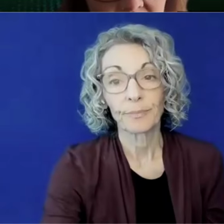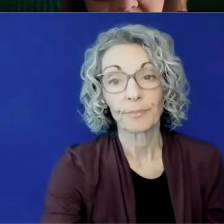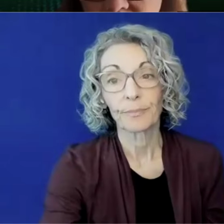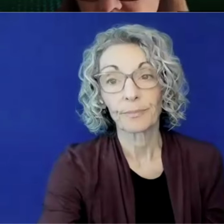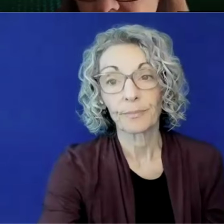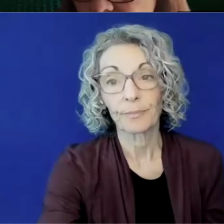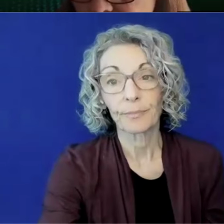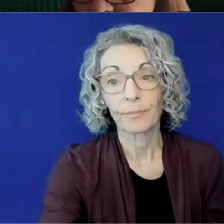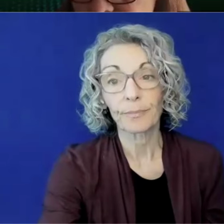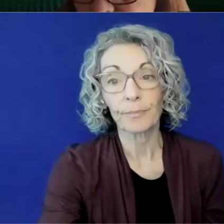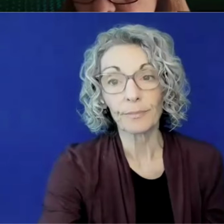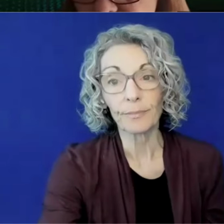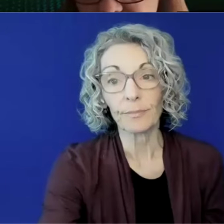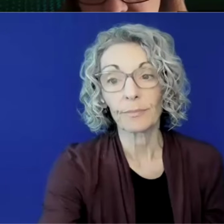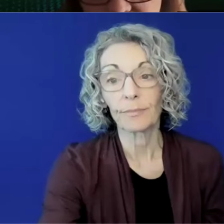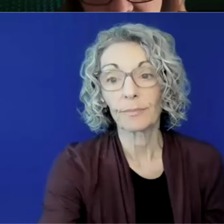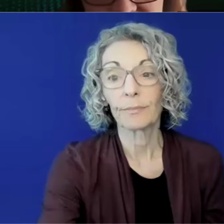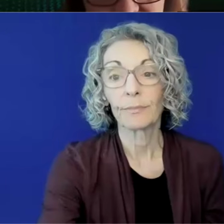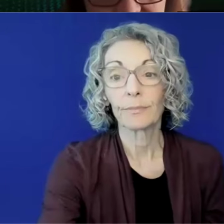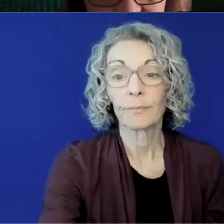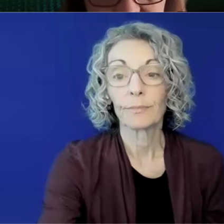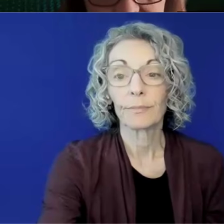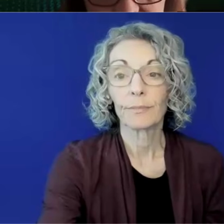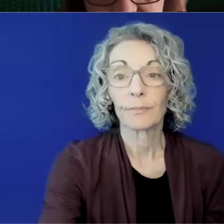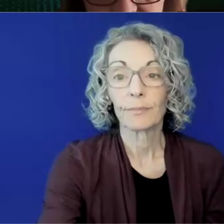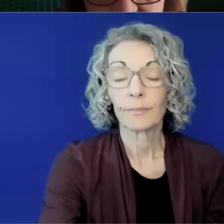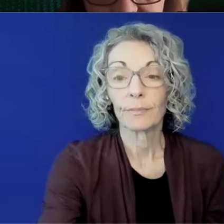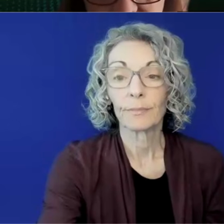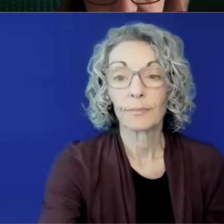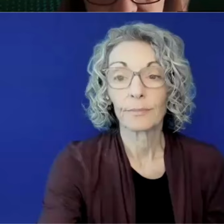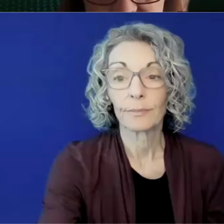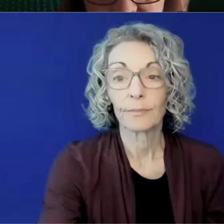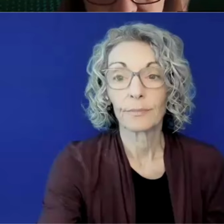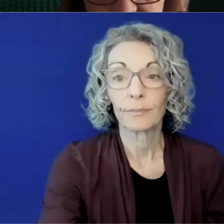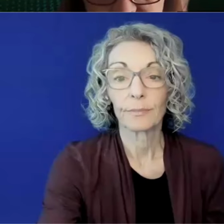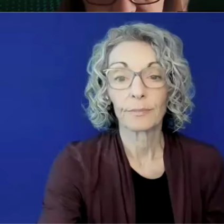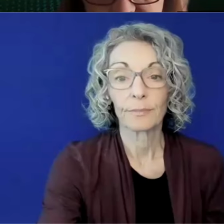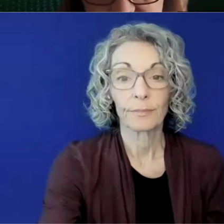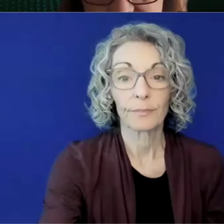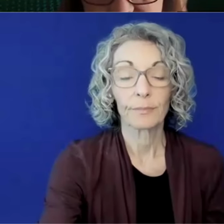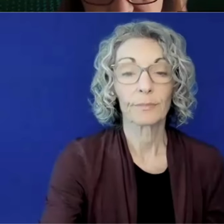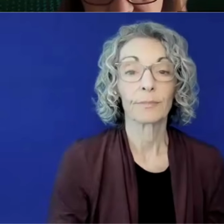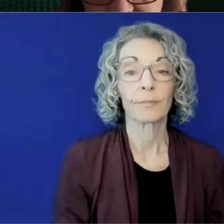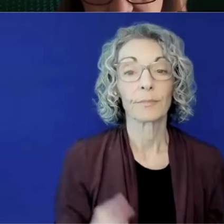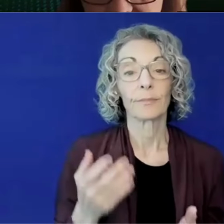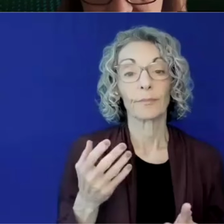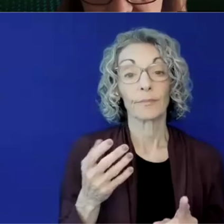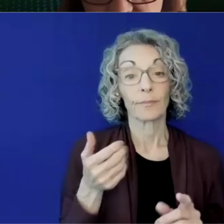Again, you may be referring someone to a business entity attorney, but is there issues